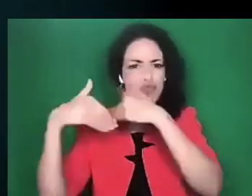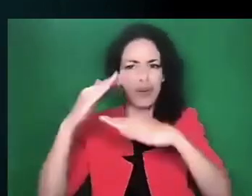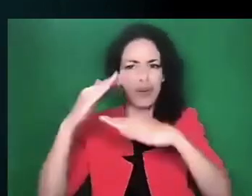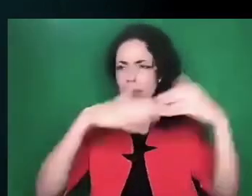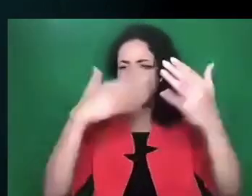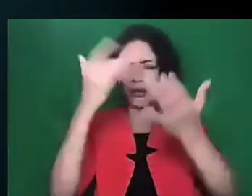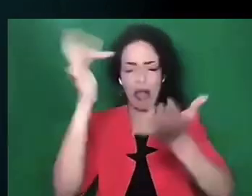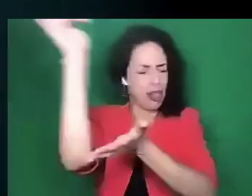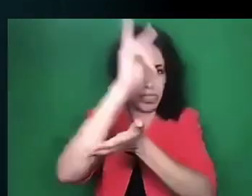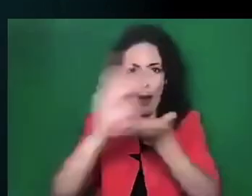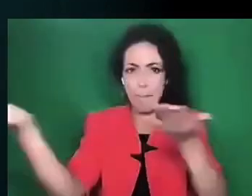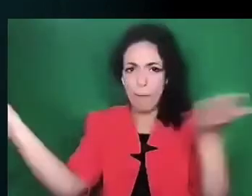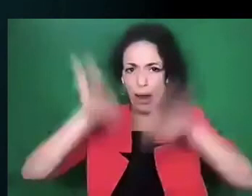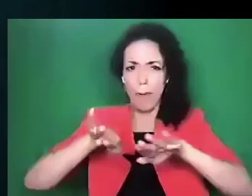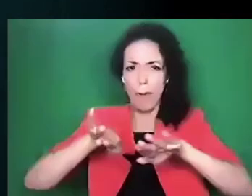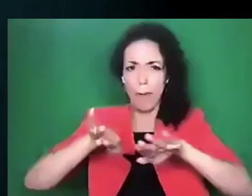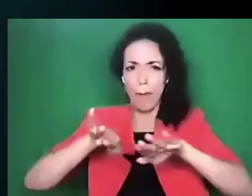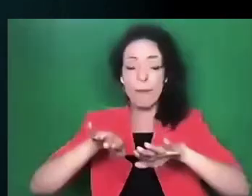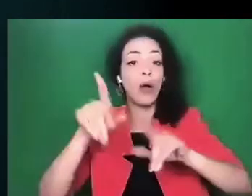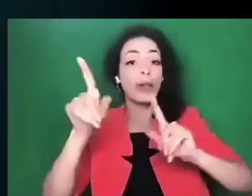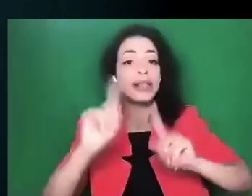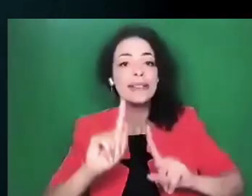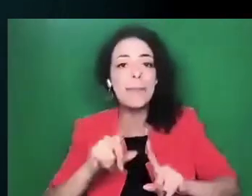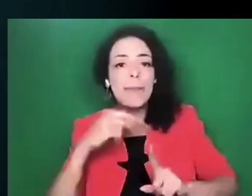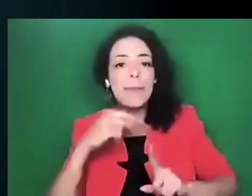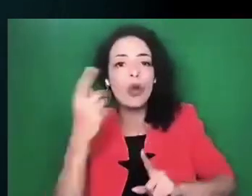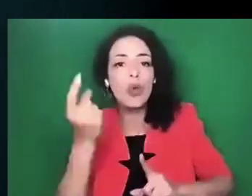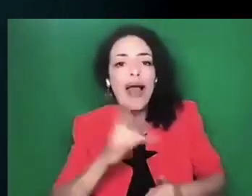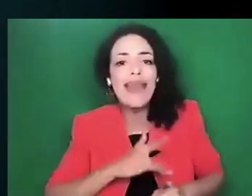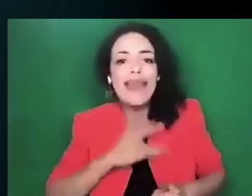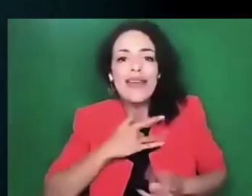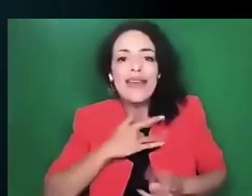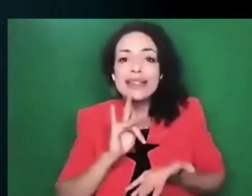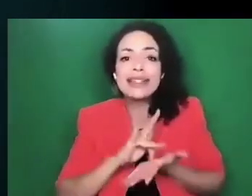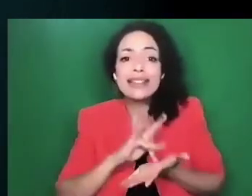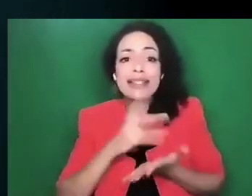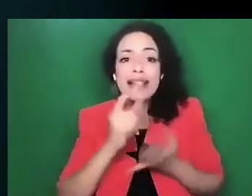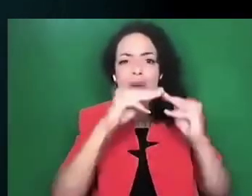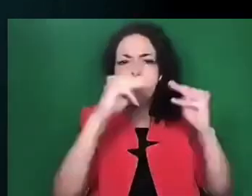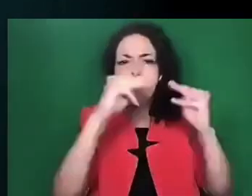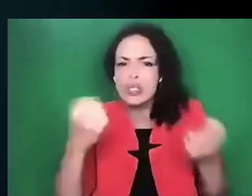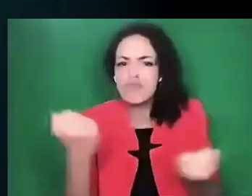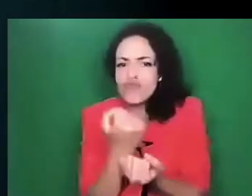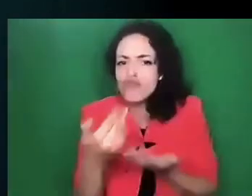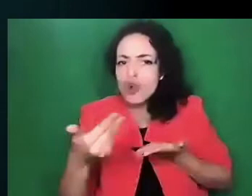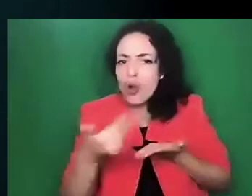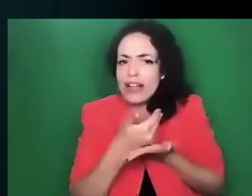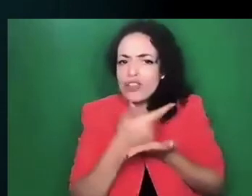in cities that have museum collections that seem to be resistant to the wear and tear of time and of political